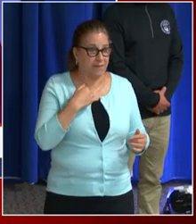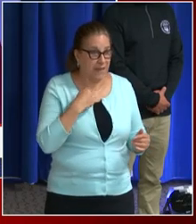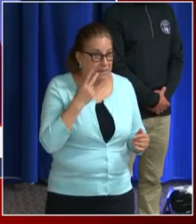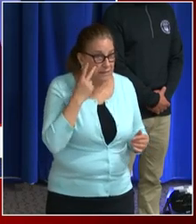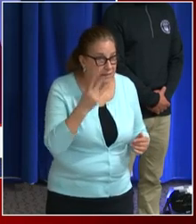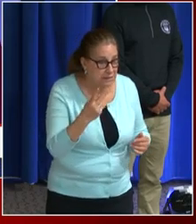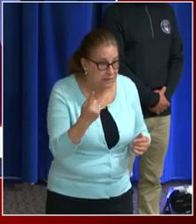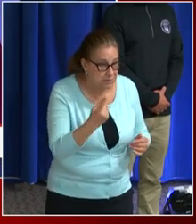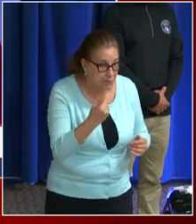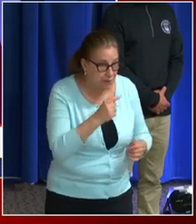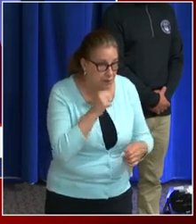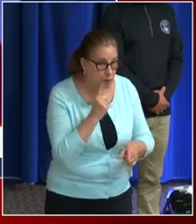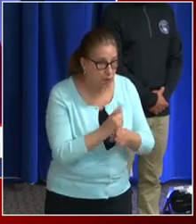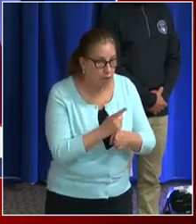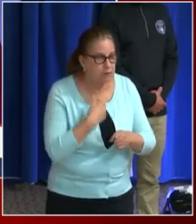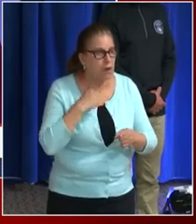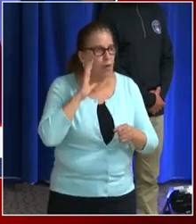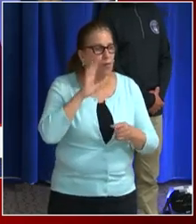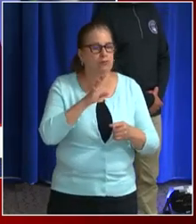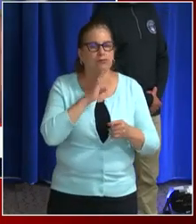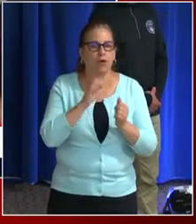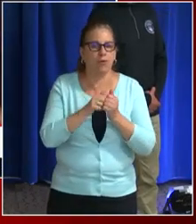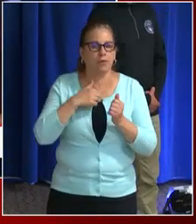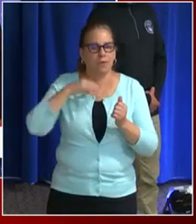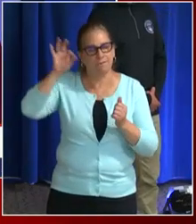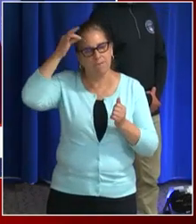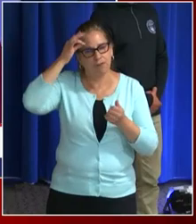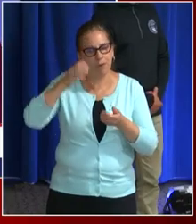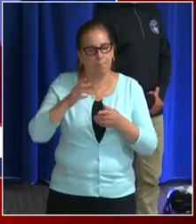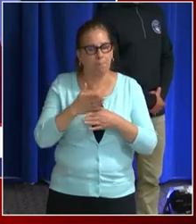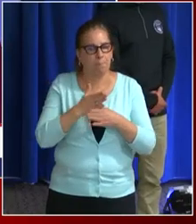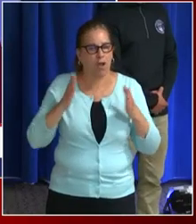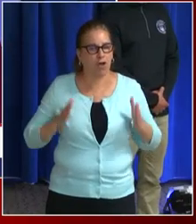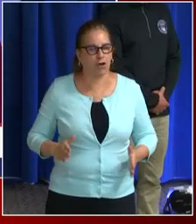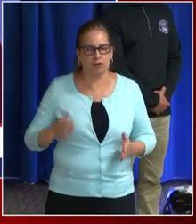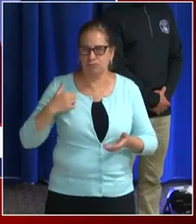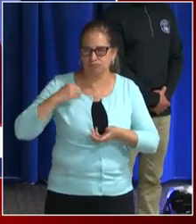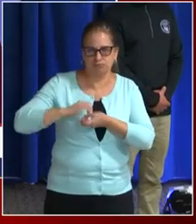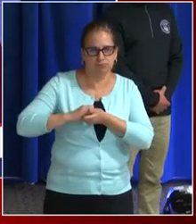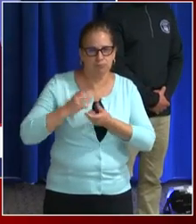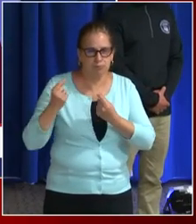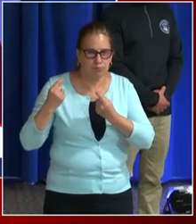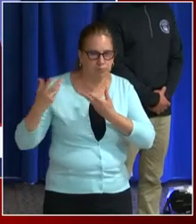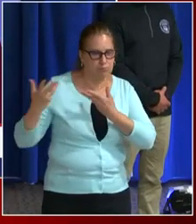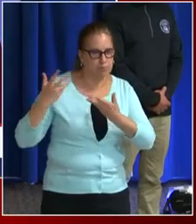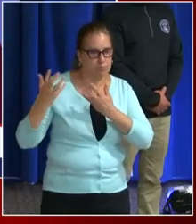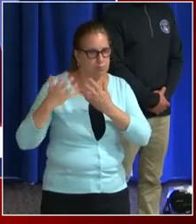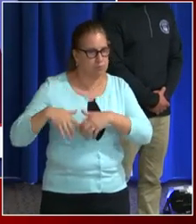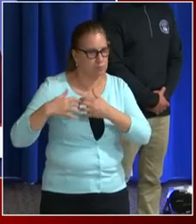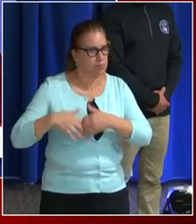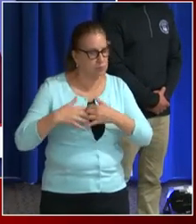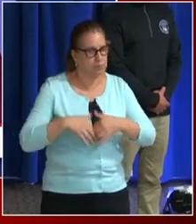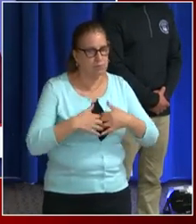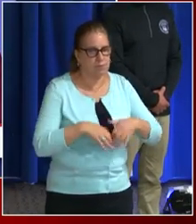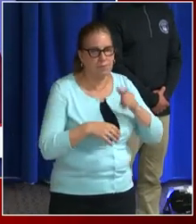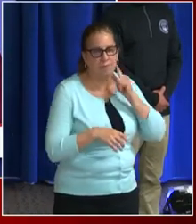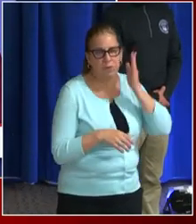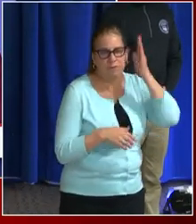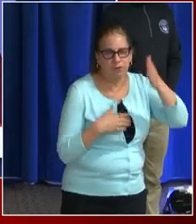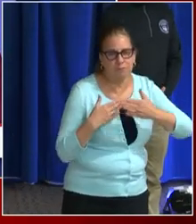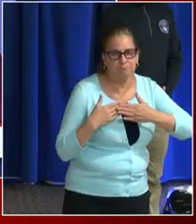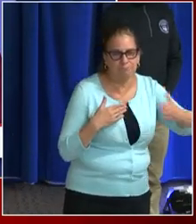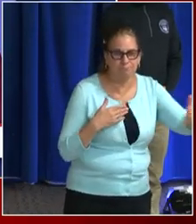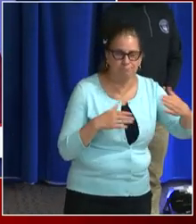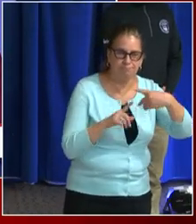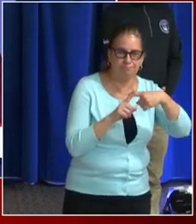about it. Mayor, do you have a reaction to that? Well, I've already talked about that, but I will say this, and I've tried to make this